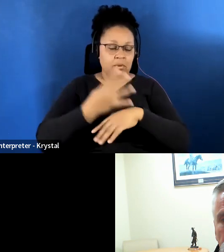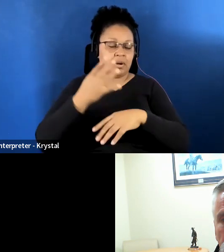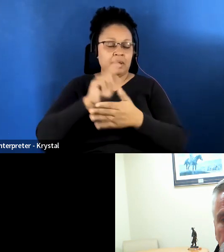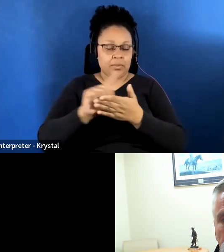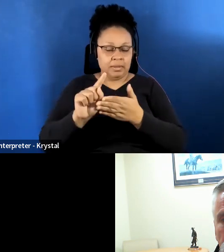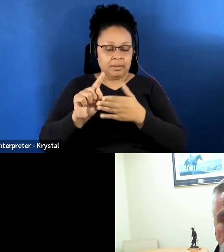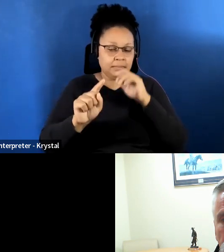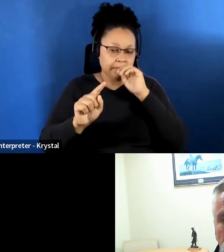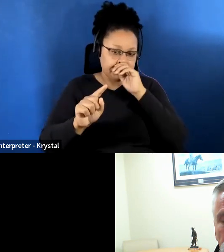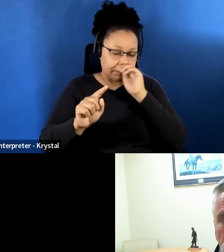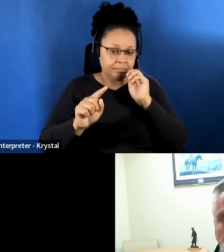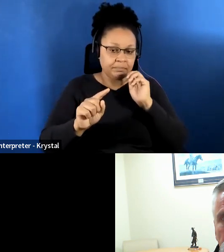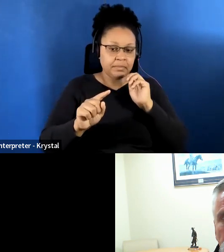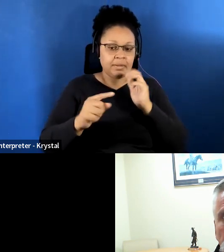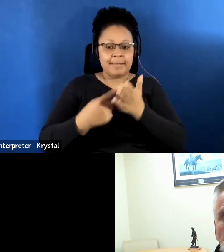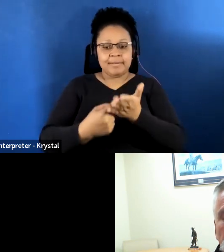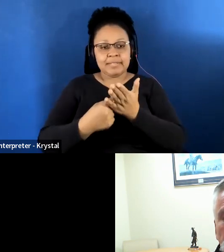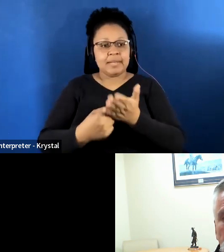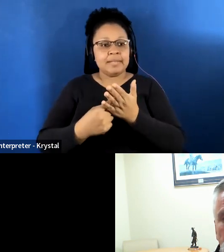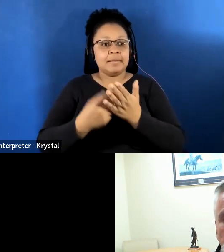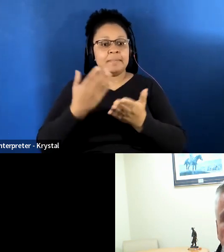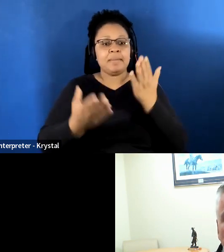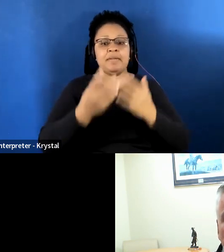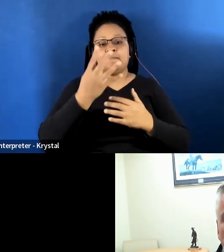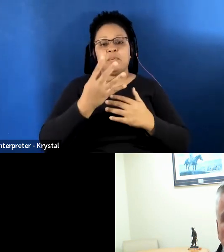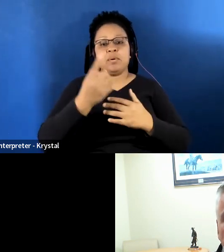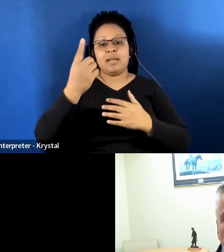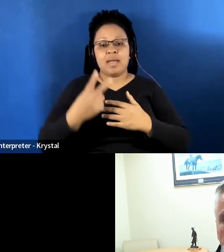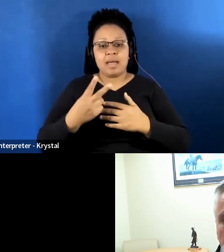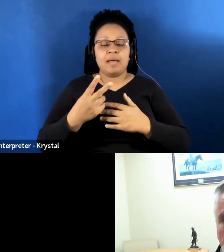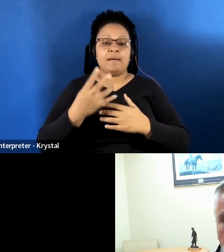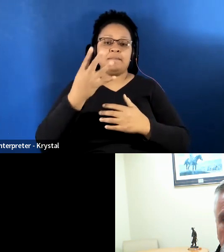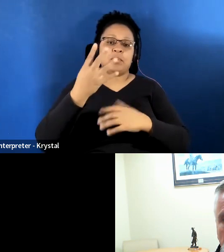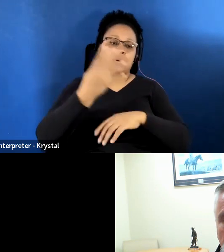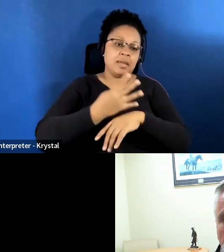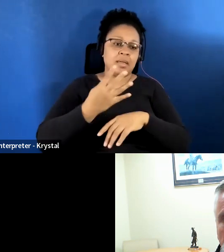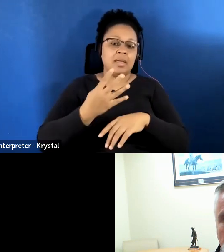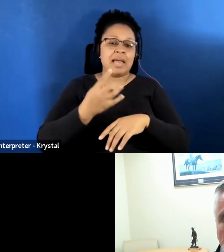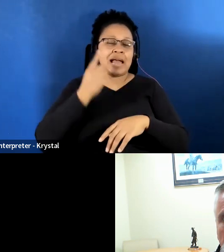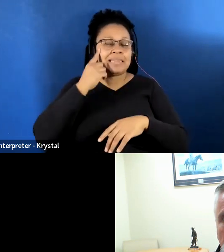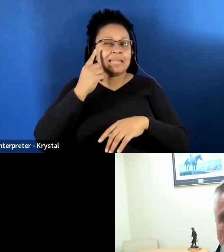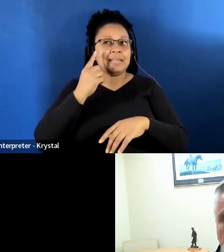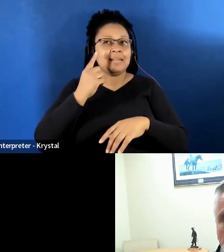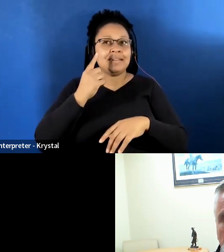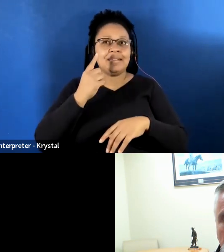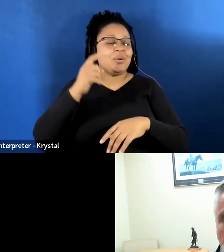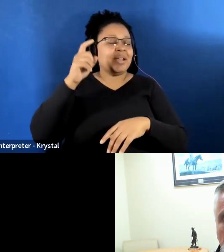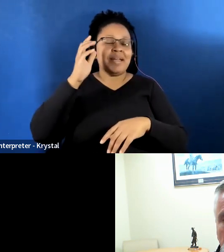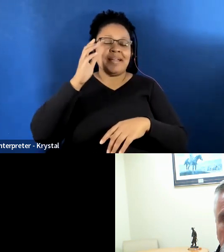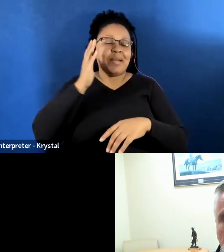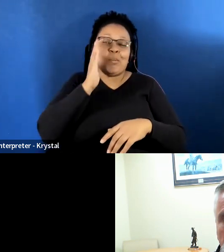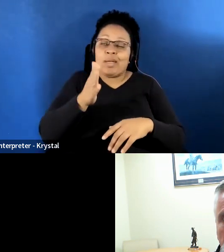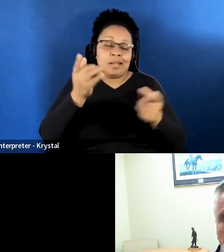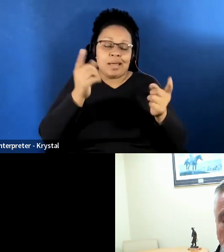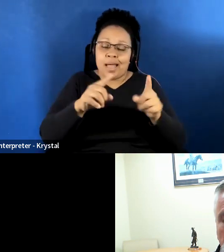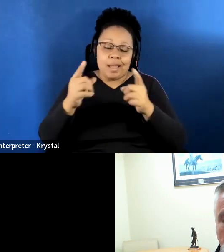and we've talked about maybe a 4.5 day or 4-day. I think it's inevitable, and it would only put us in